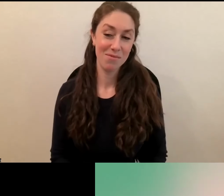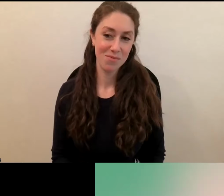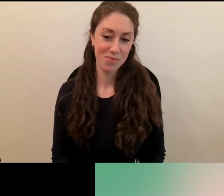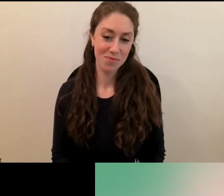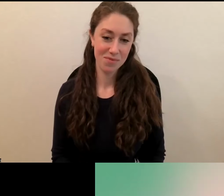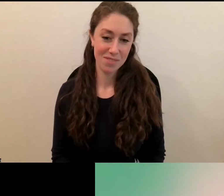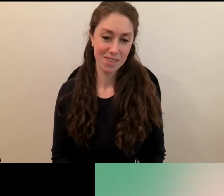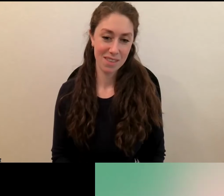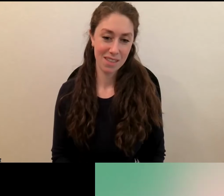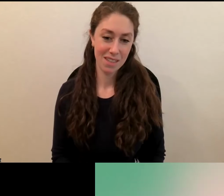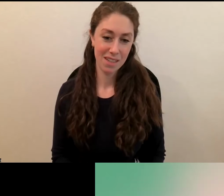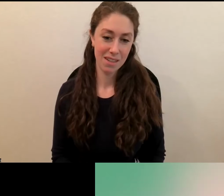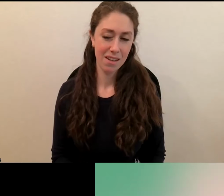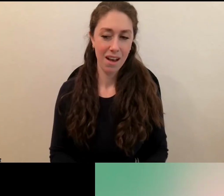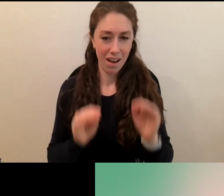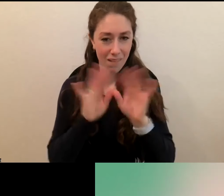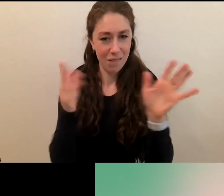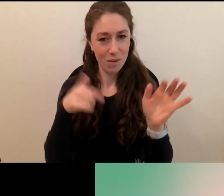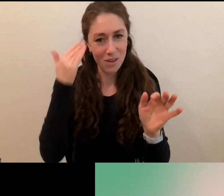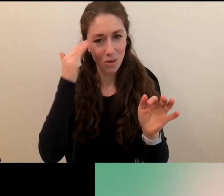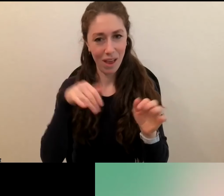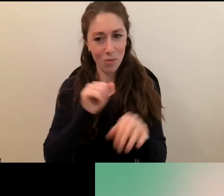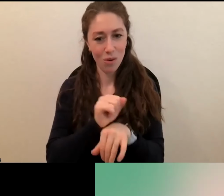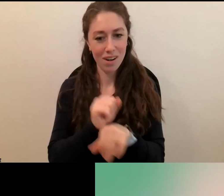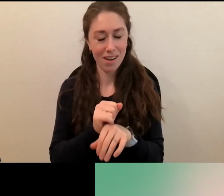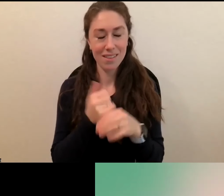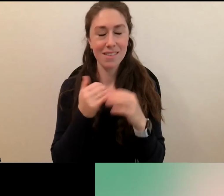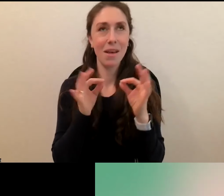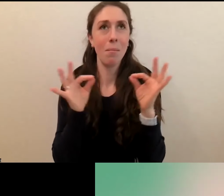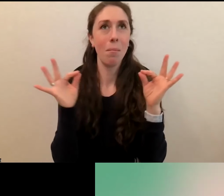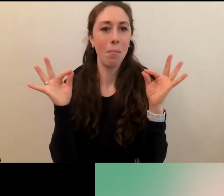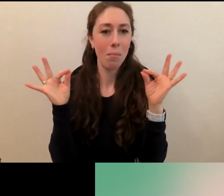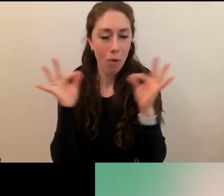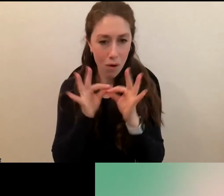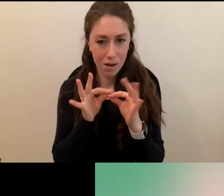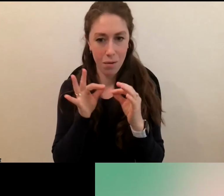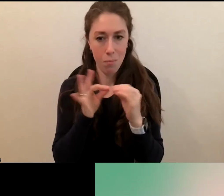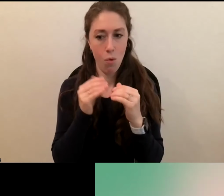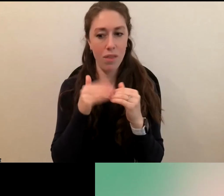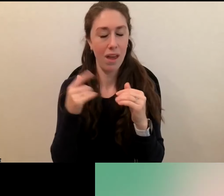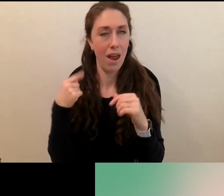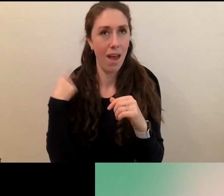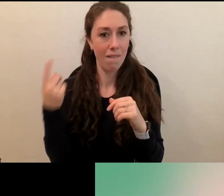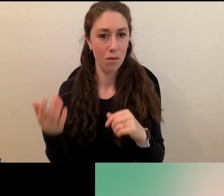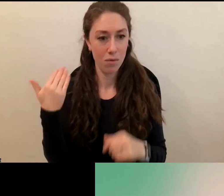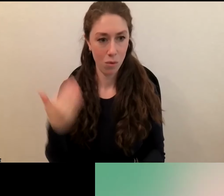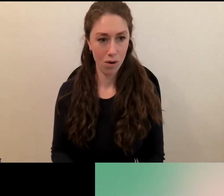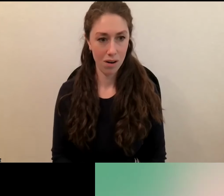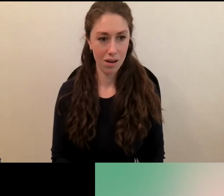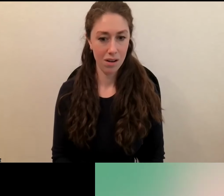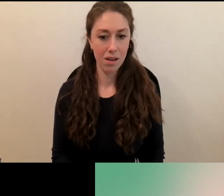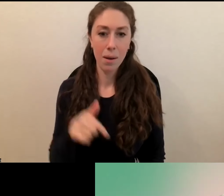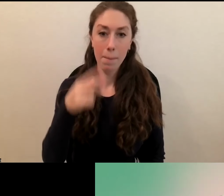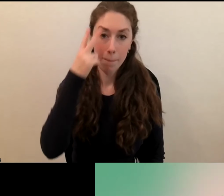we know that this work is really, really more important than ever. We know that this is memory as well